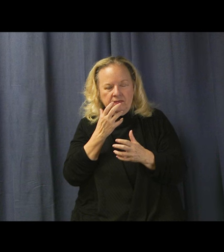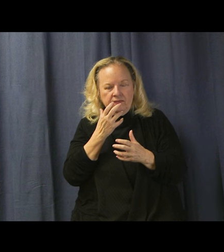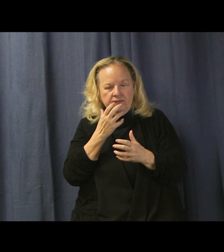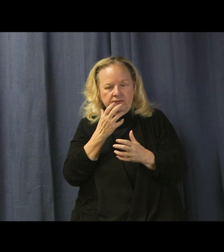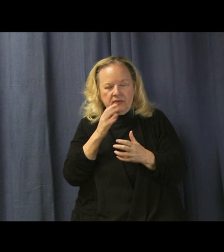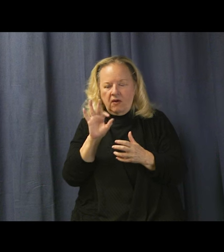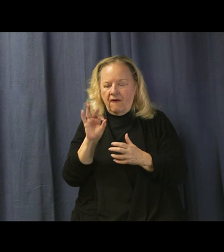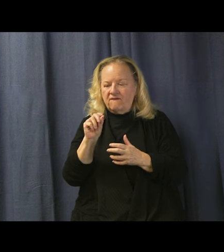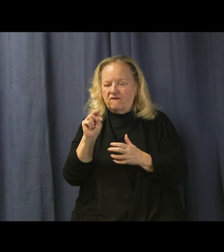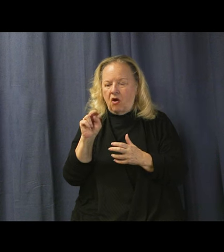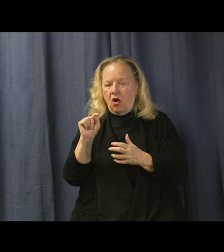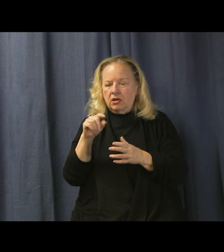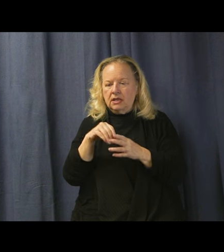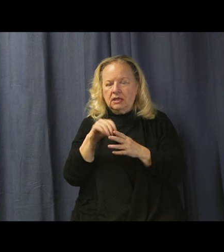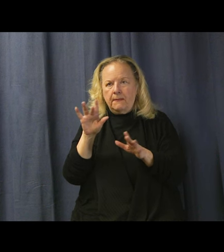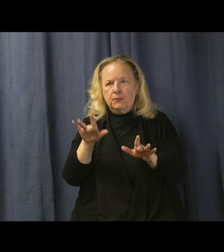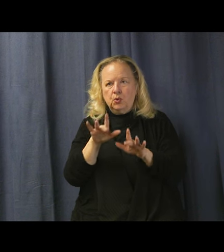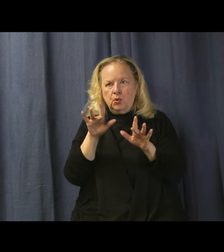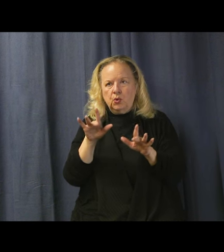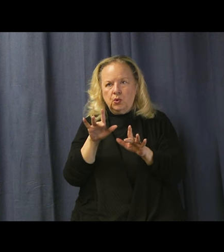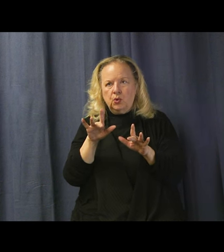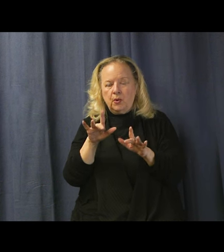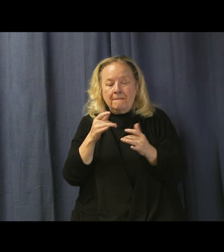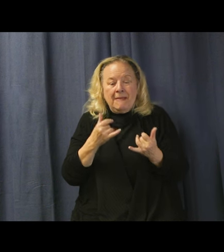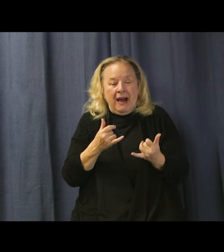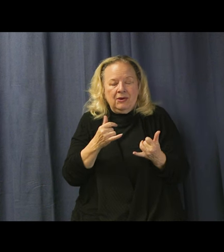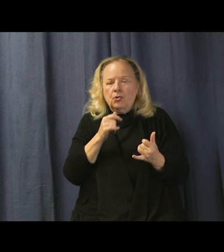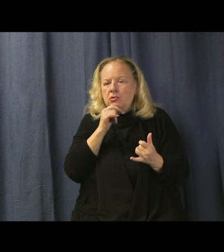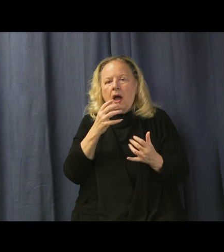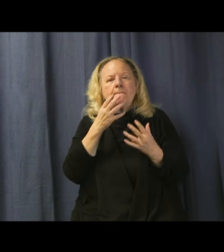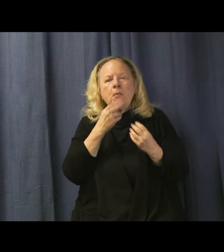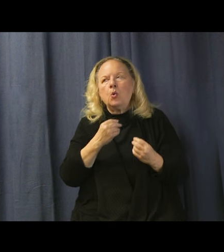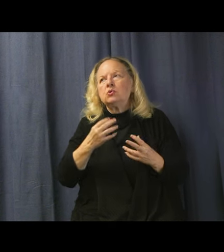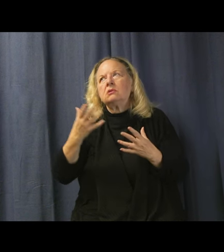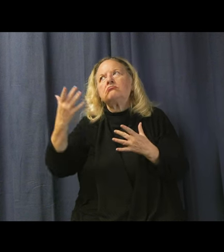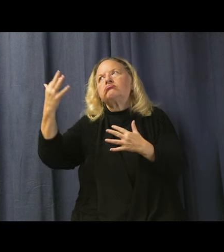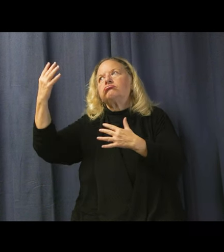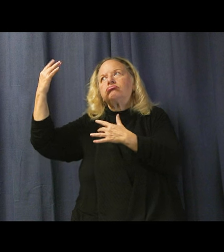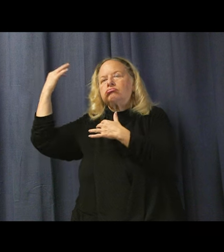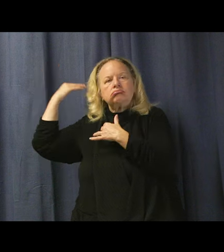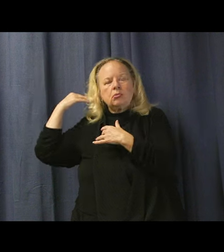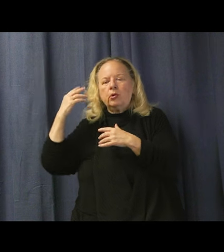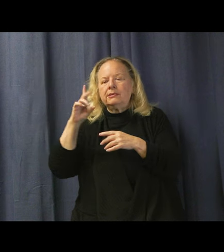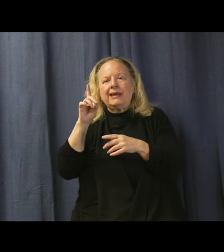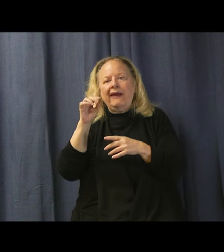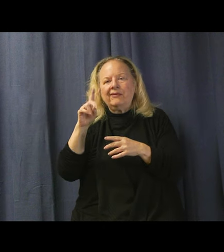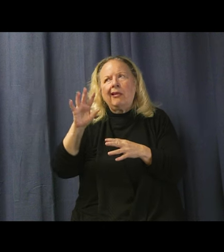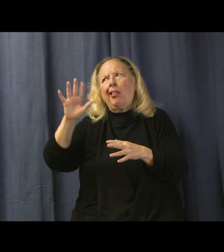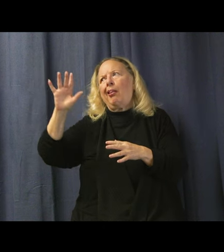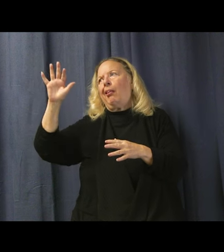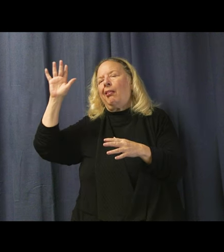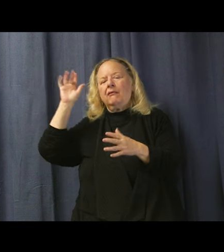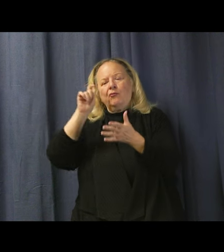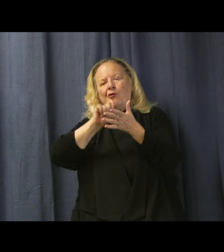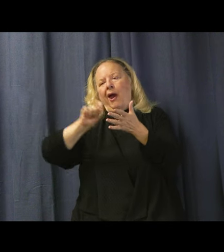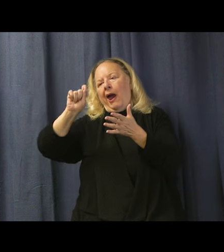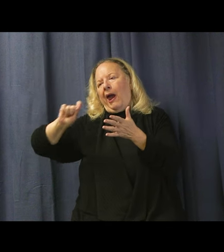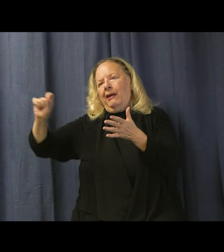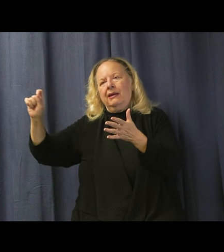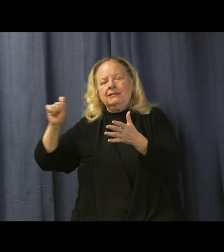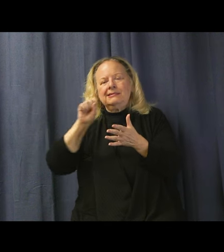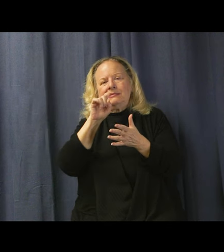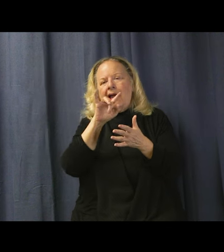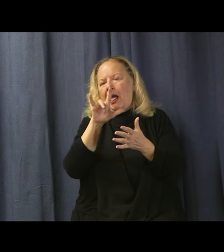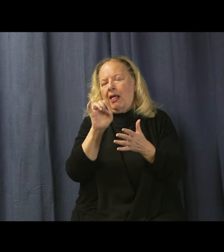computer, this is modern font, not the font Moses used or David used. I'm going to show you the name of